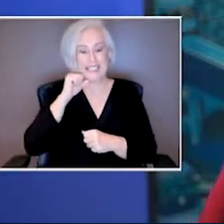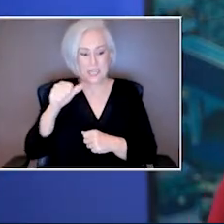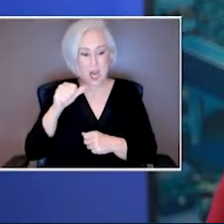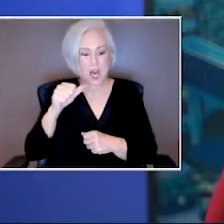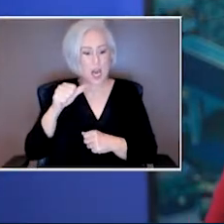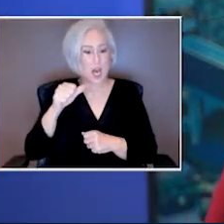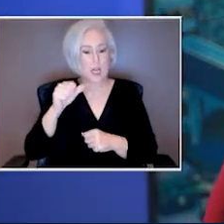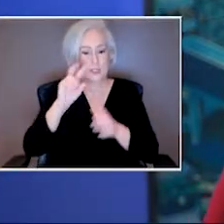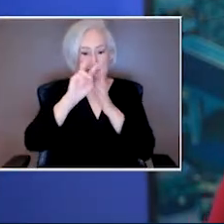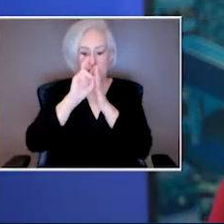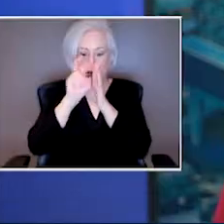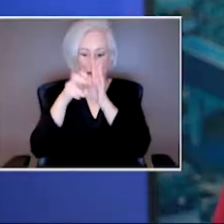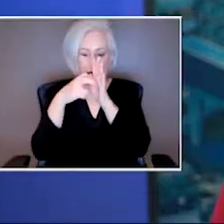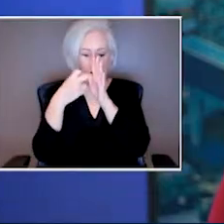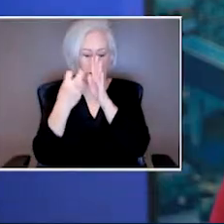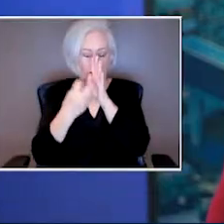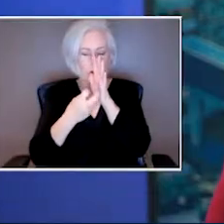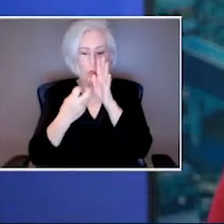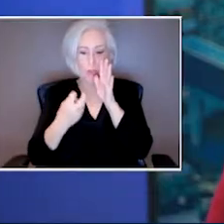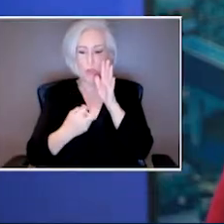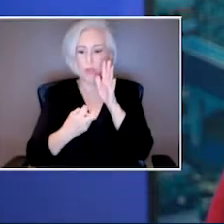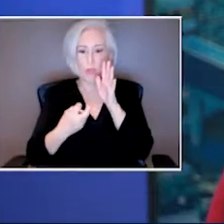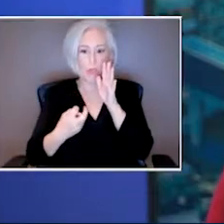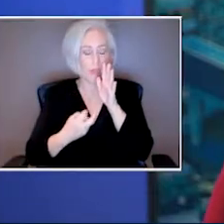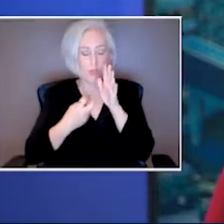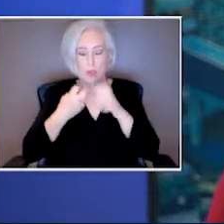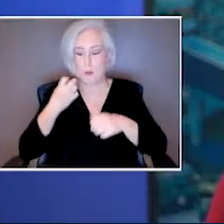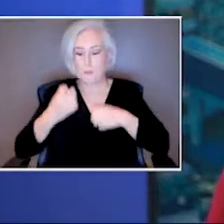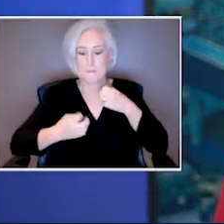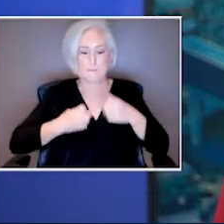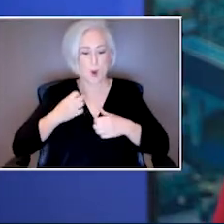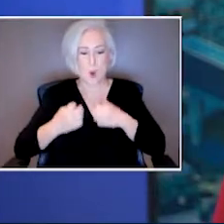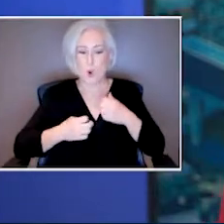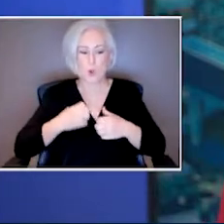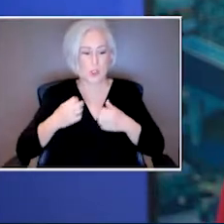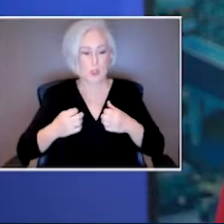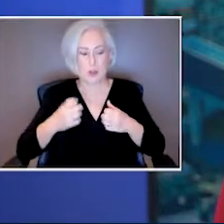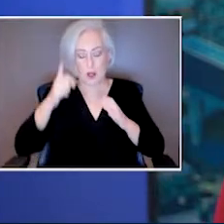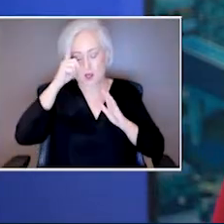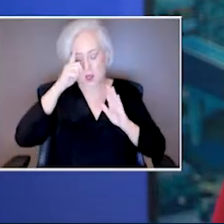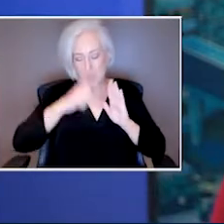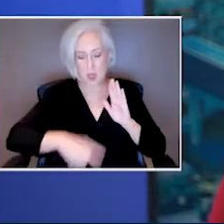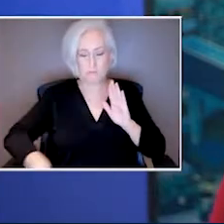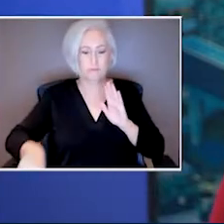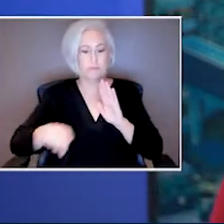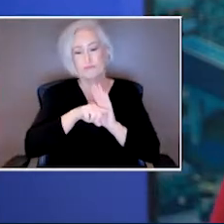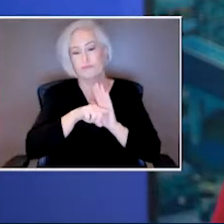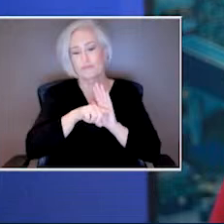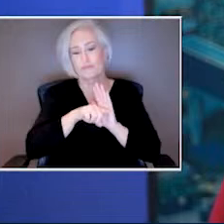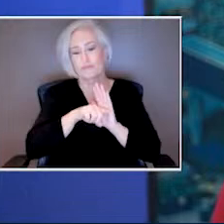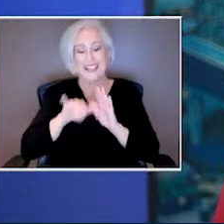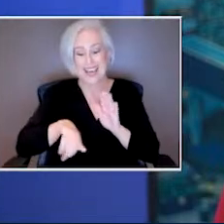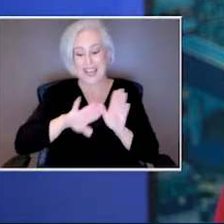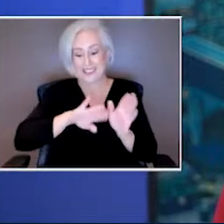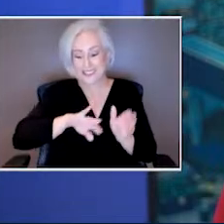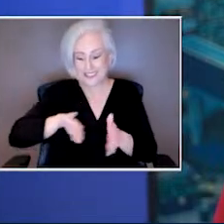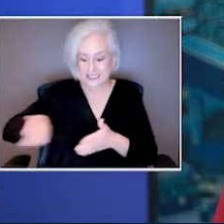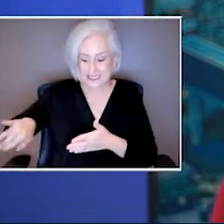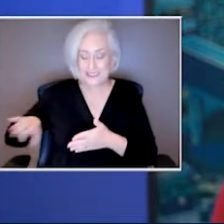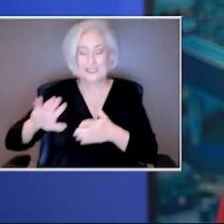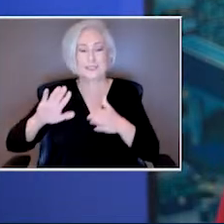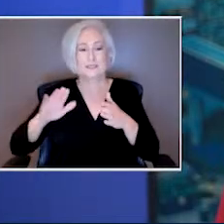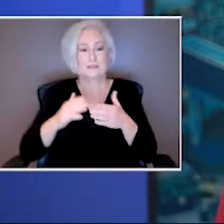my emotional pit is what I would call it, helped me stay a little bit steadier. So I just tried to focus